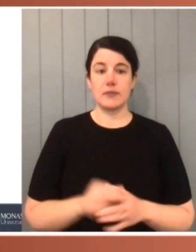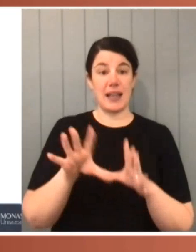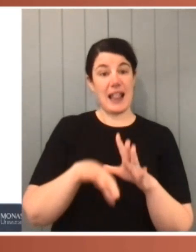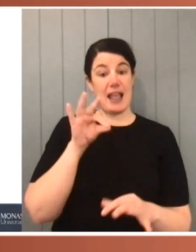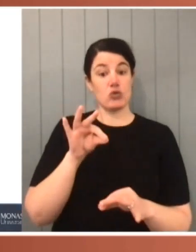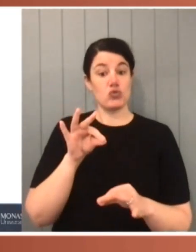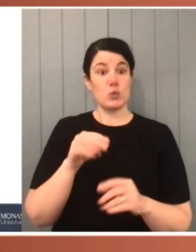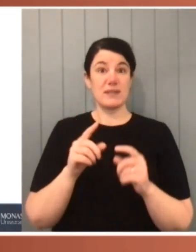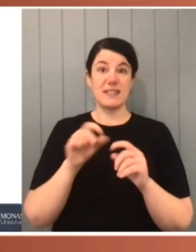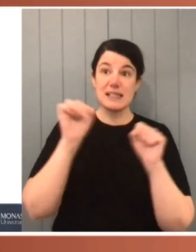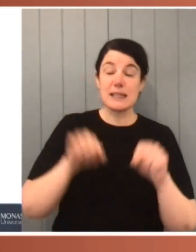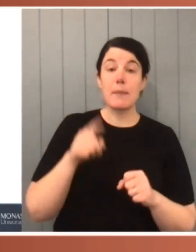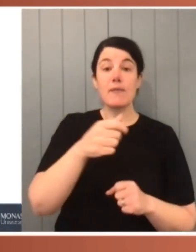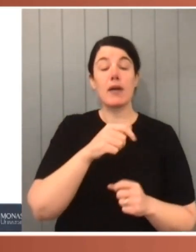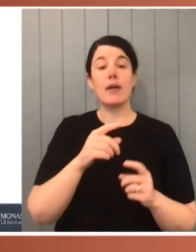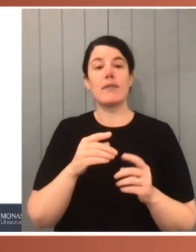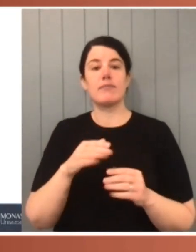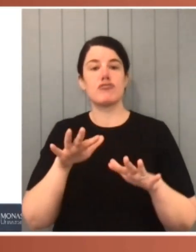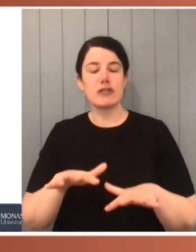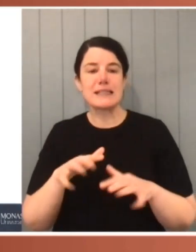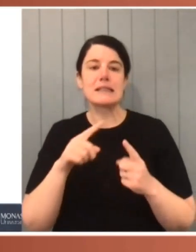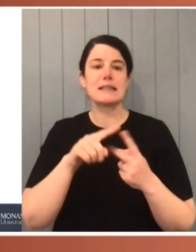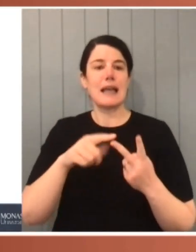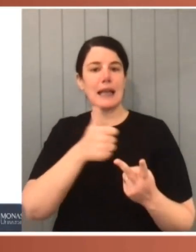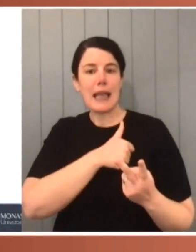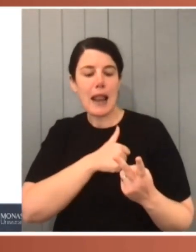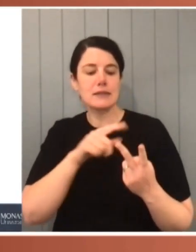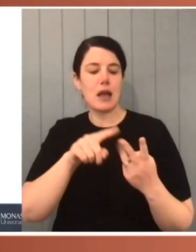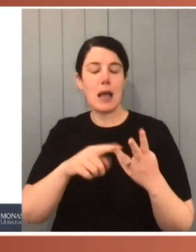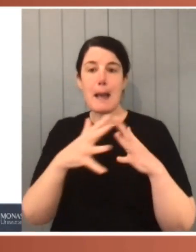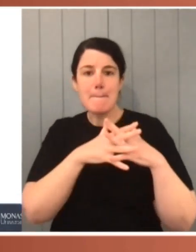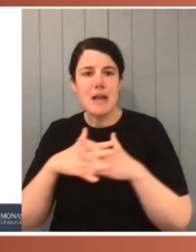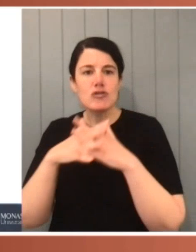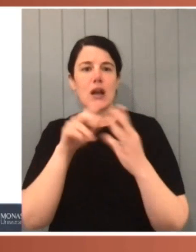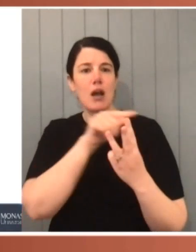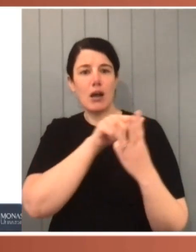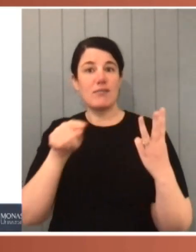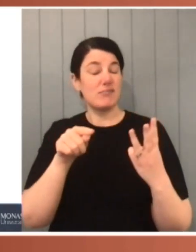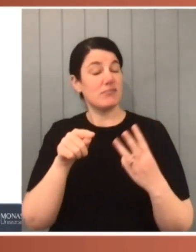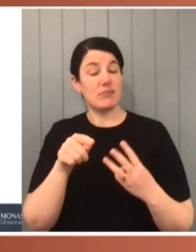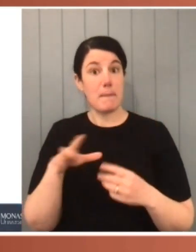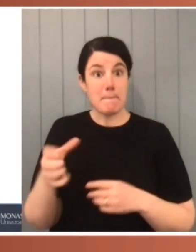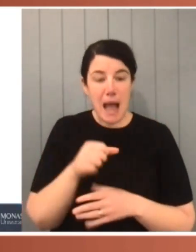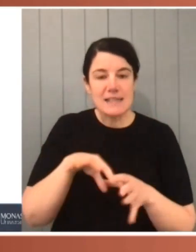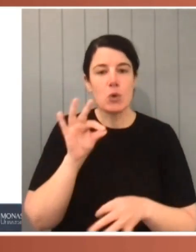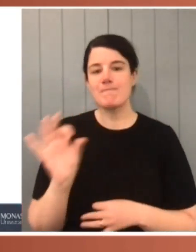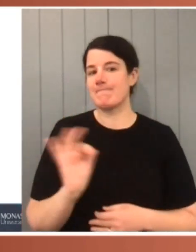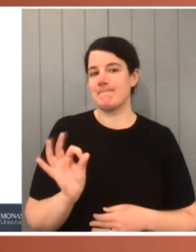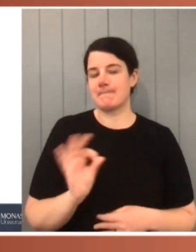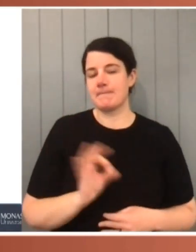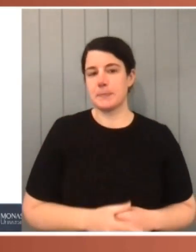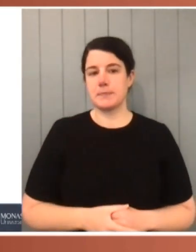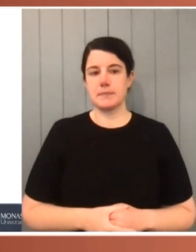Britain, Canada, New Zealand and the United States are all based on voluntary voting.